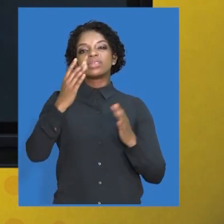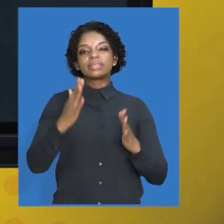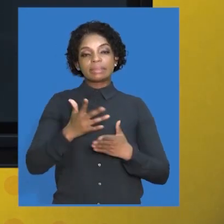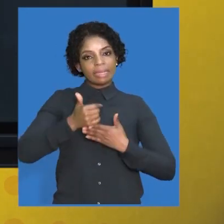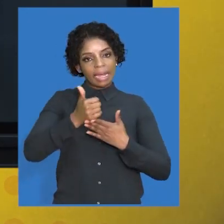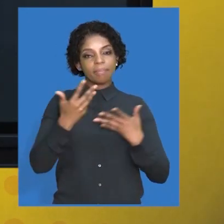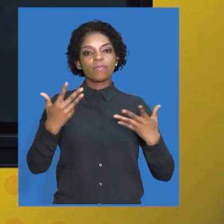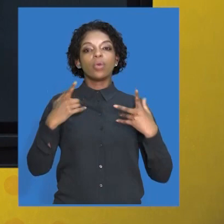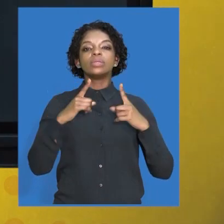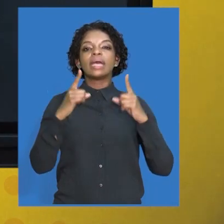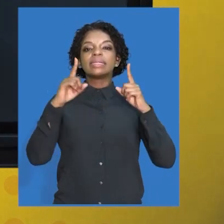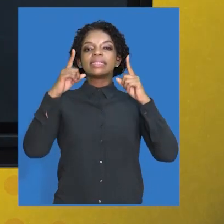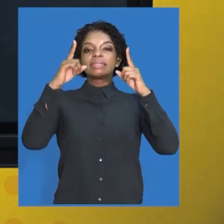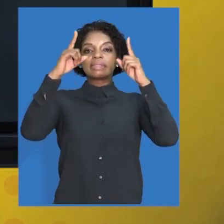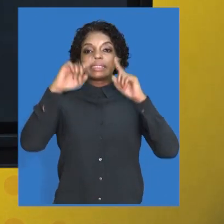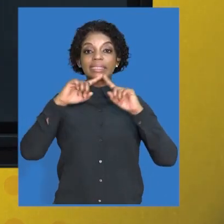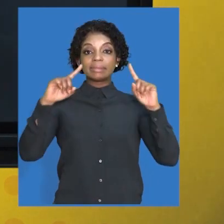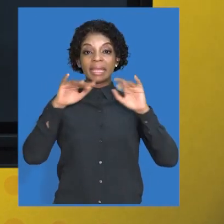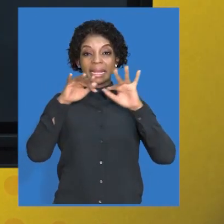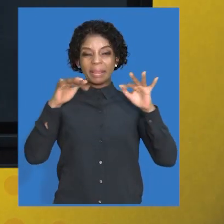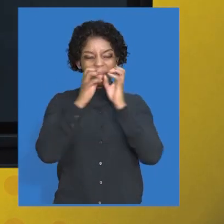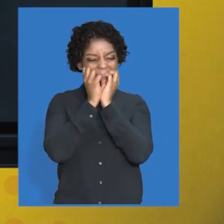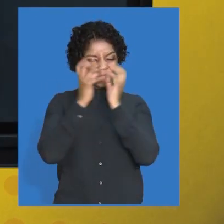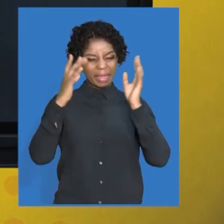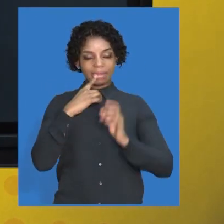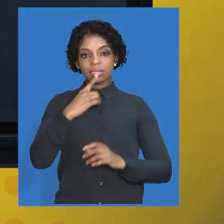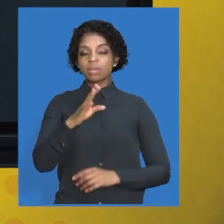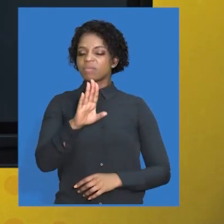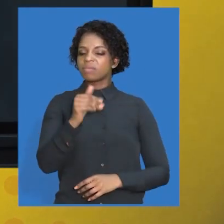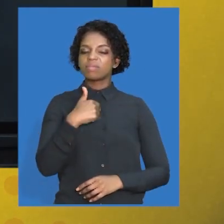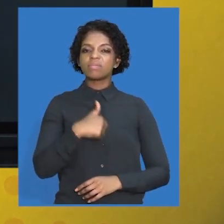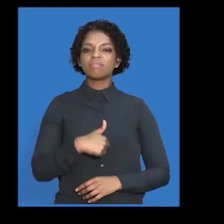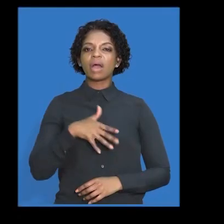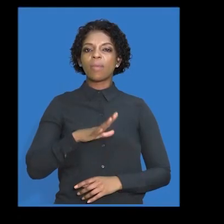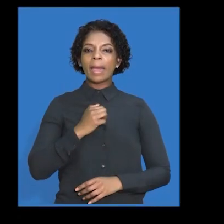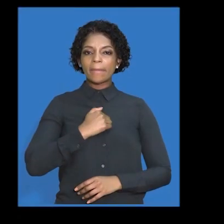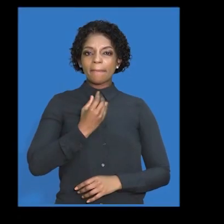be discouraged because they're going to be like, this is going to be a bad investment and I only want my money to grow.